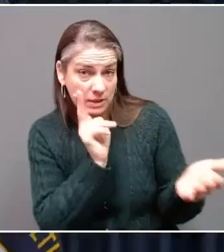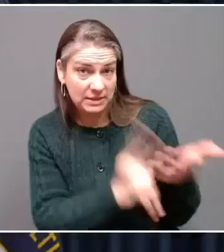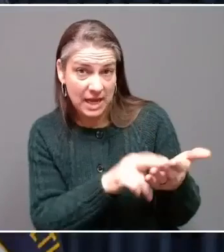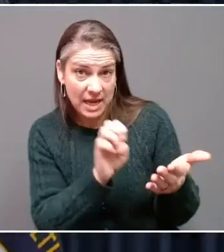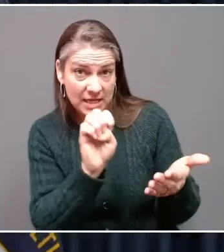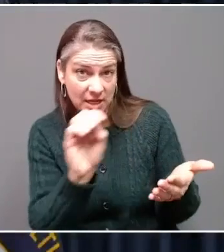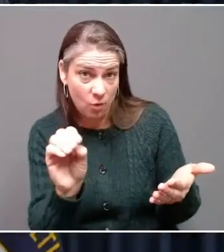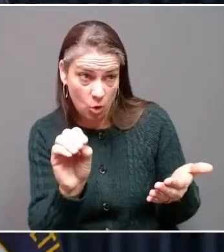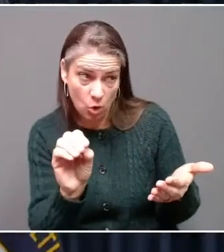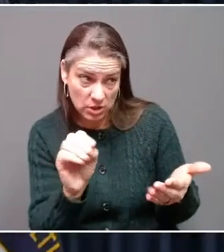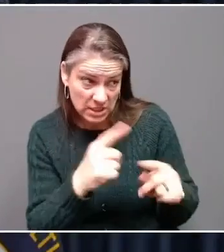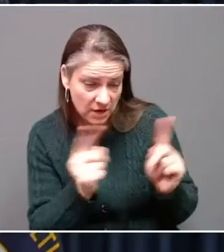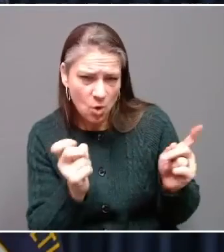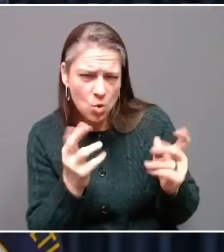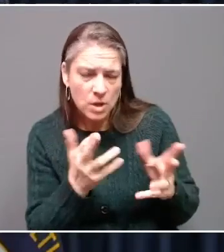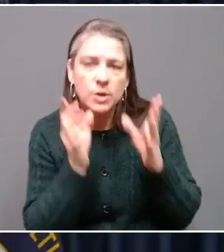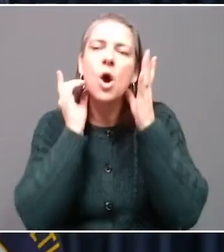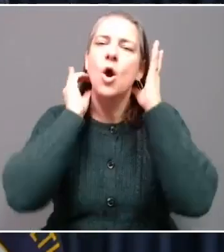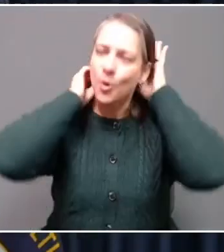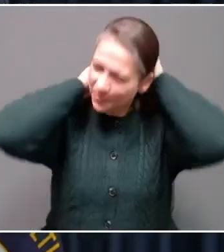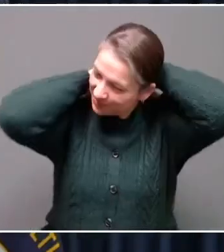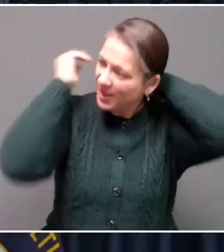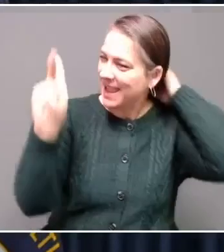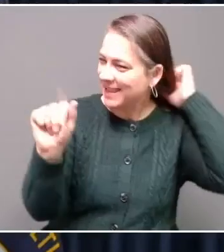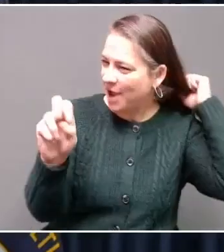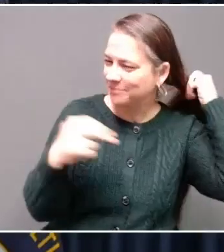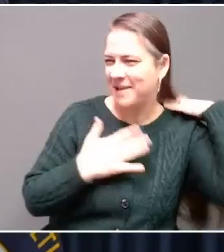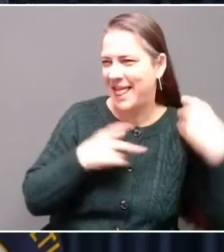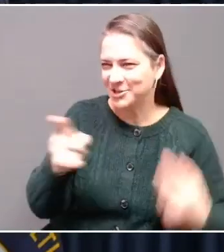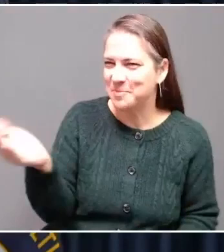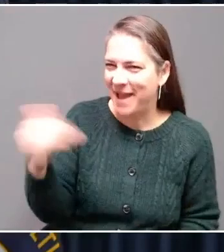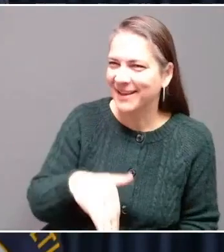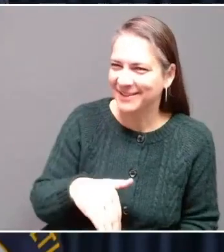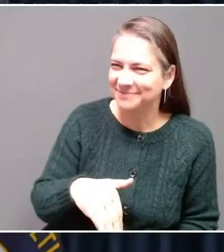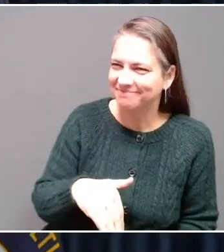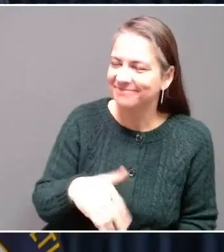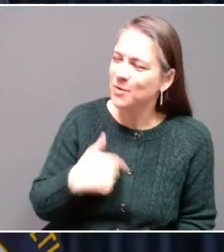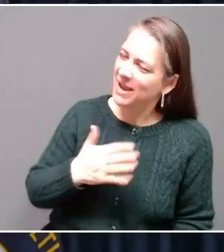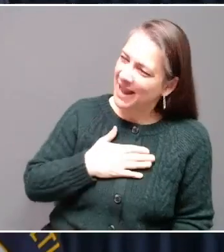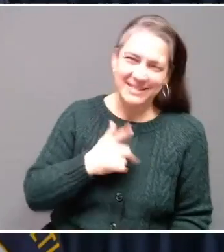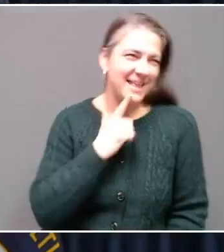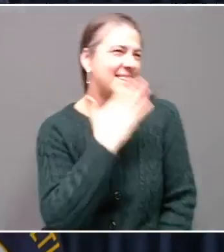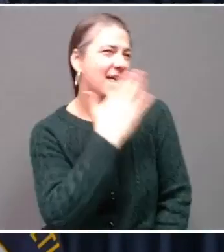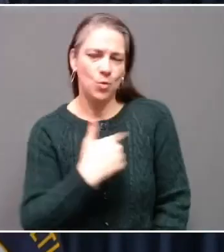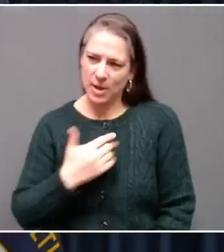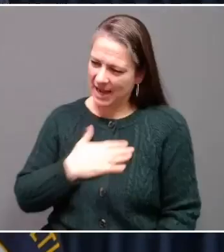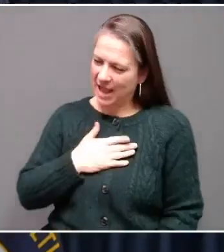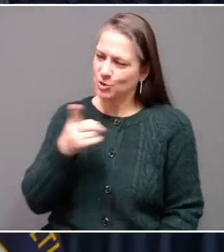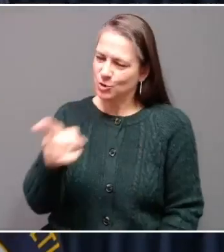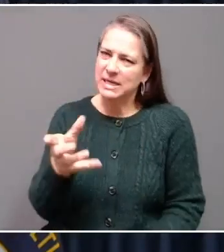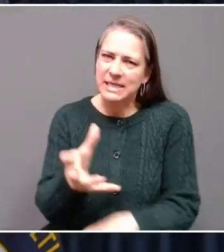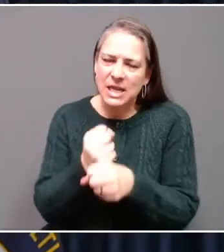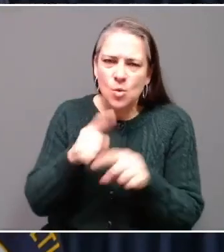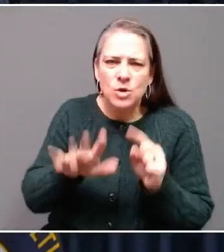year? Oh, Karen, we're glad you're back. Thank you. And we're glad you're getting the relief that you need. And